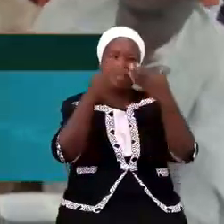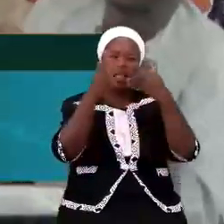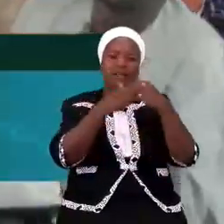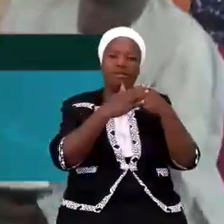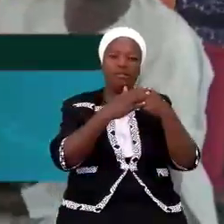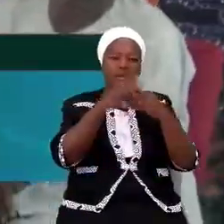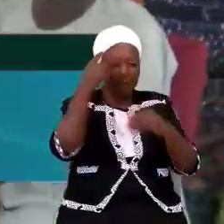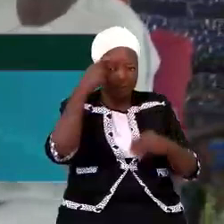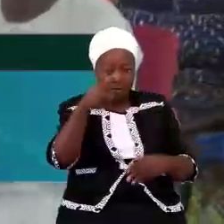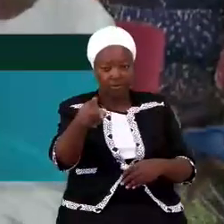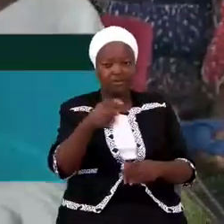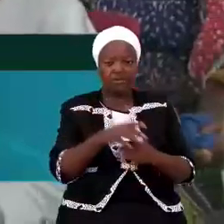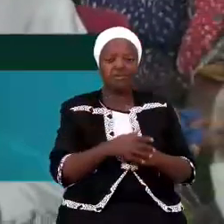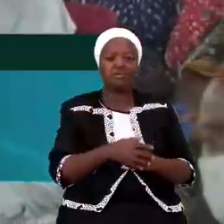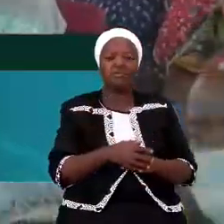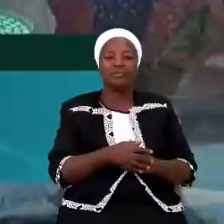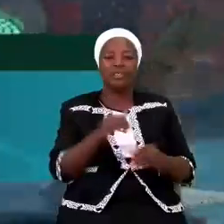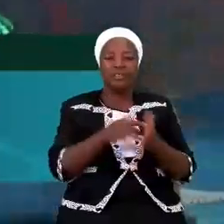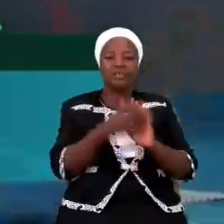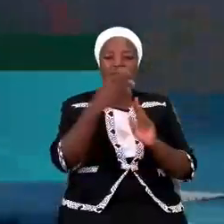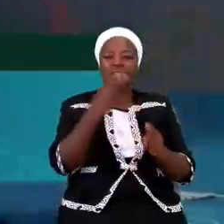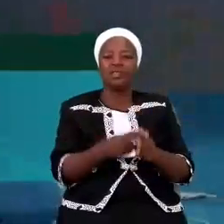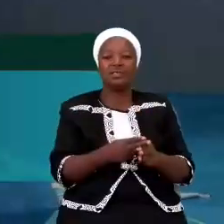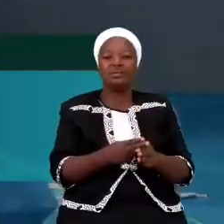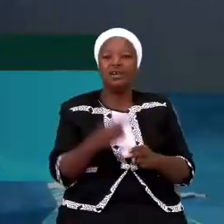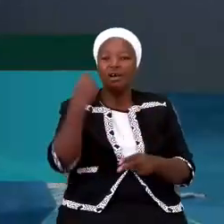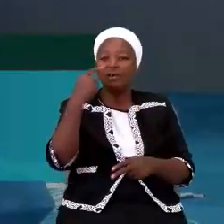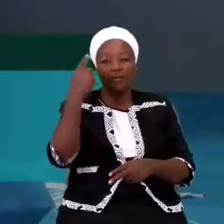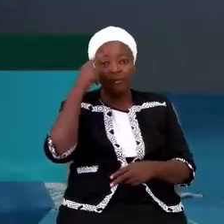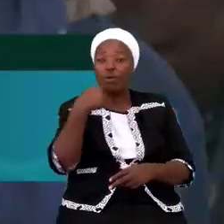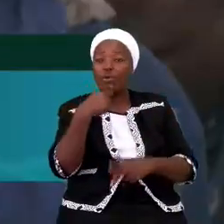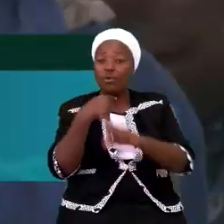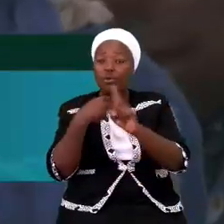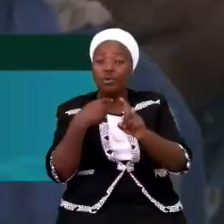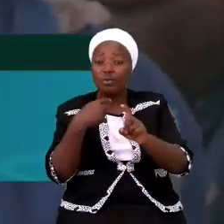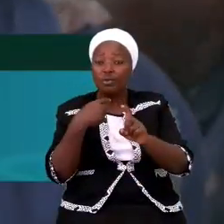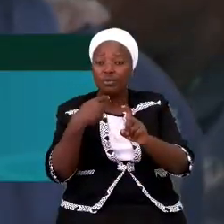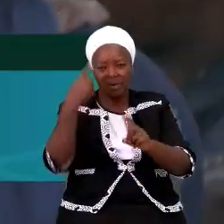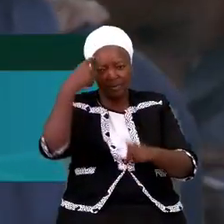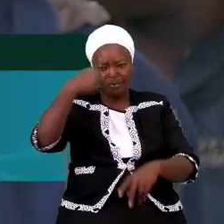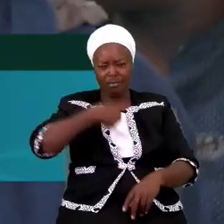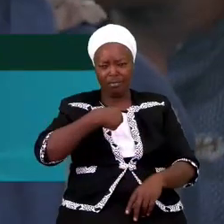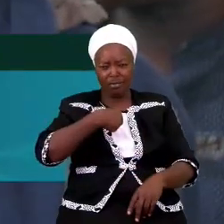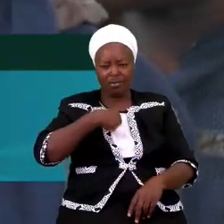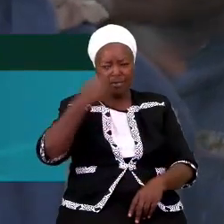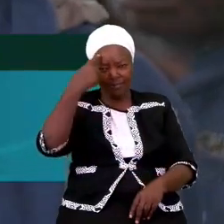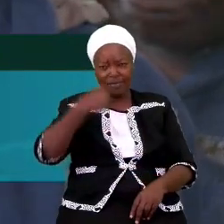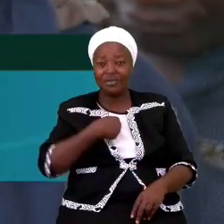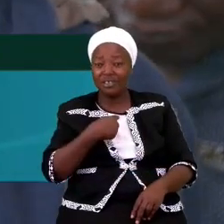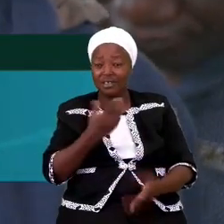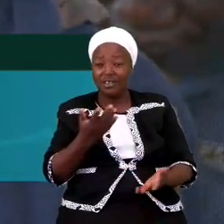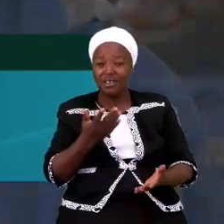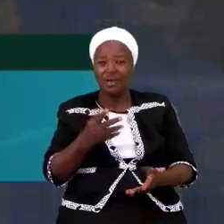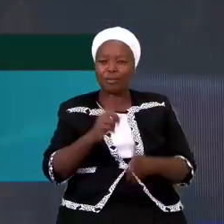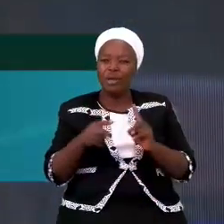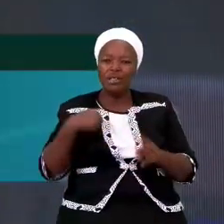But we have to get to heaven. We have to get to heaven to get that reward